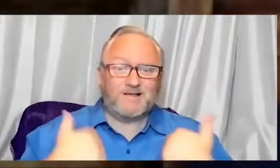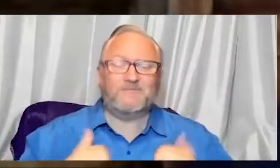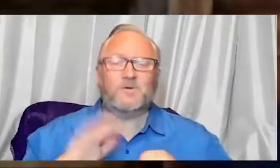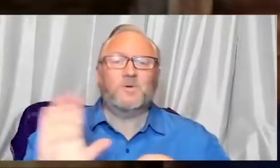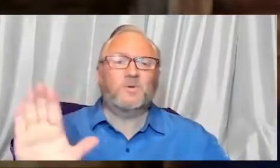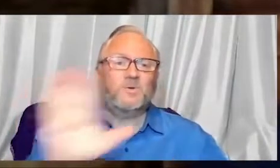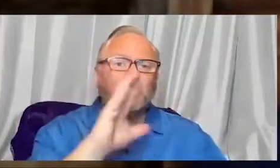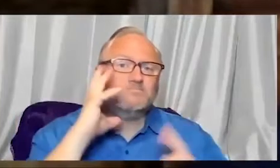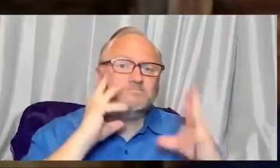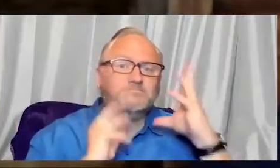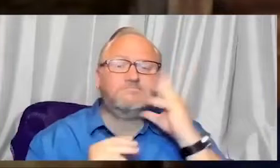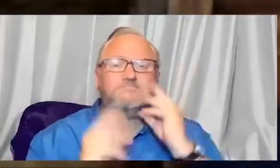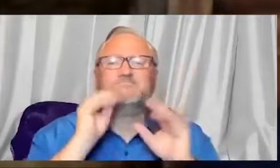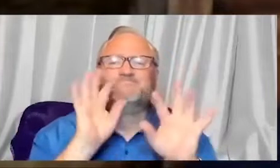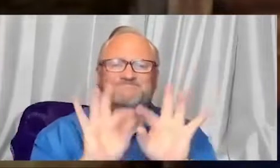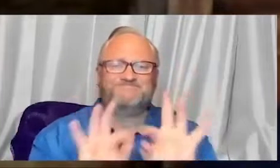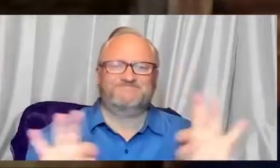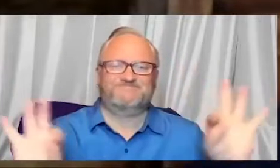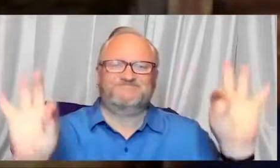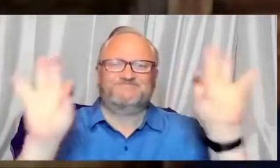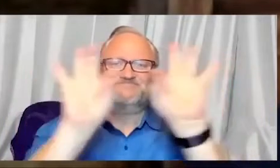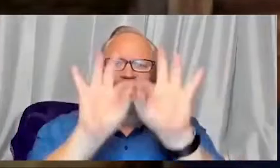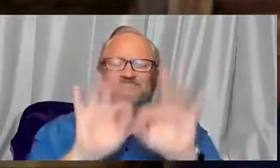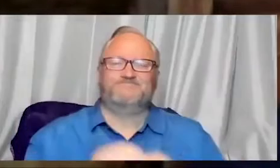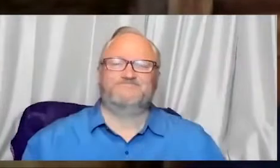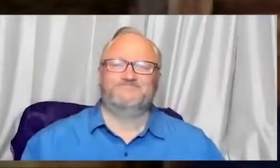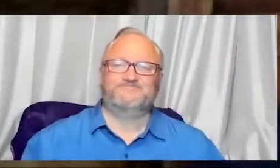experiences matter.